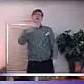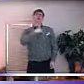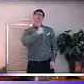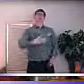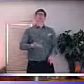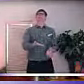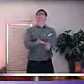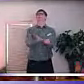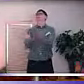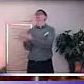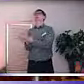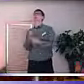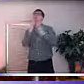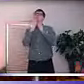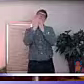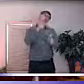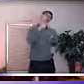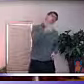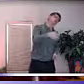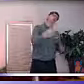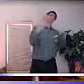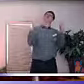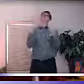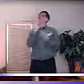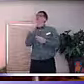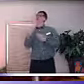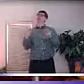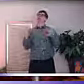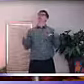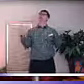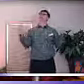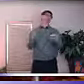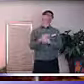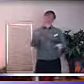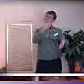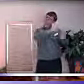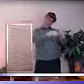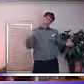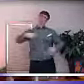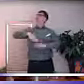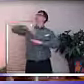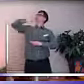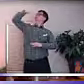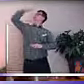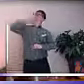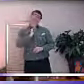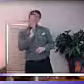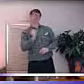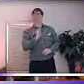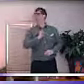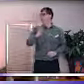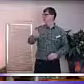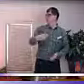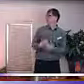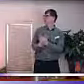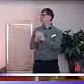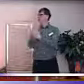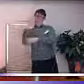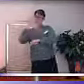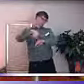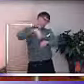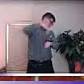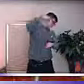very much. I didn't need to take on any more. But the thing is, as I grew